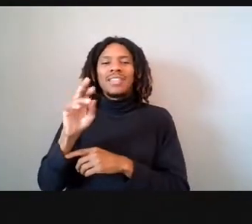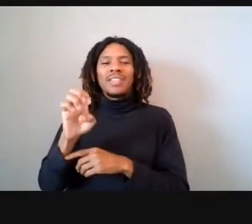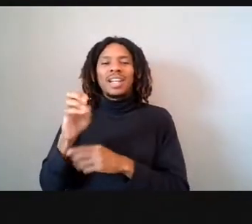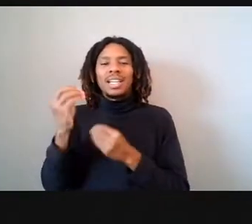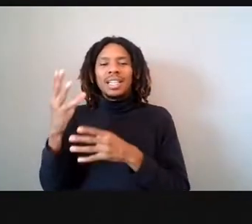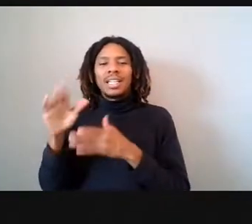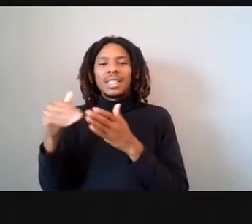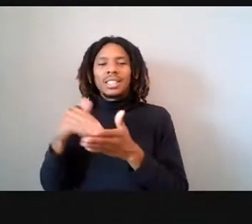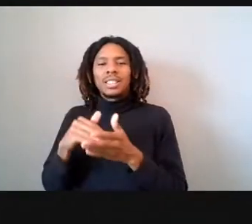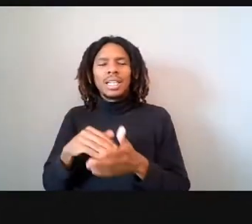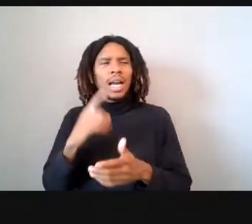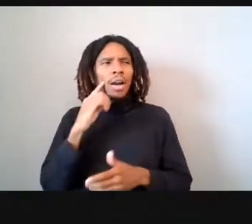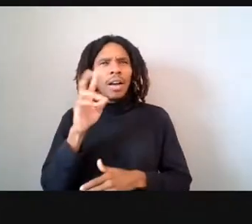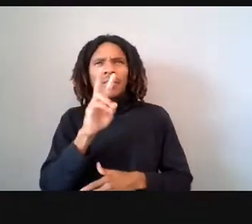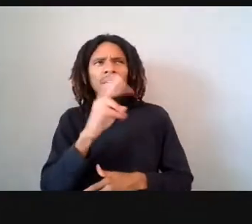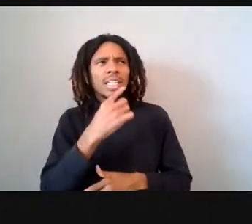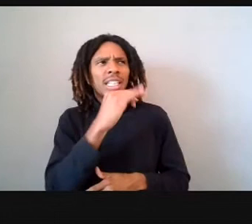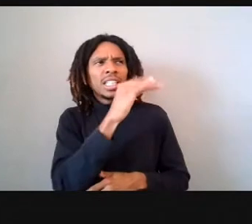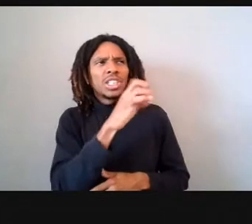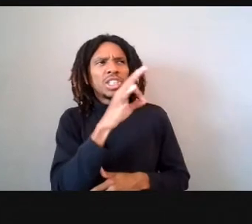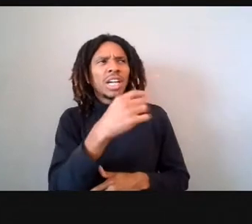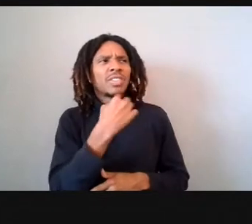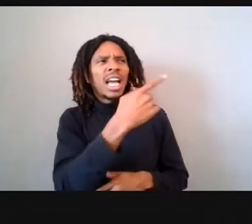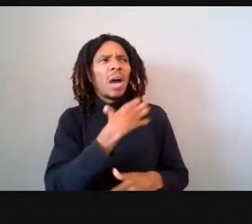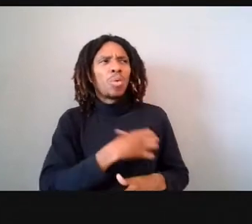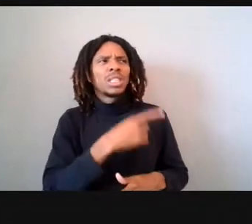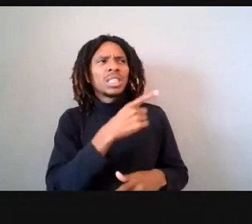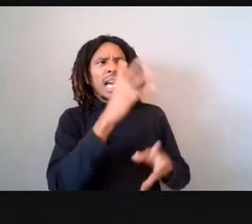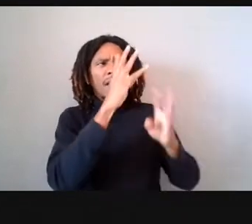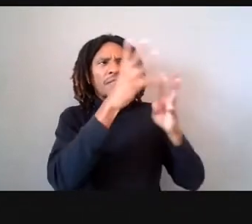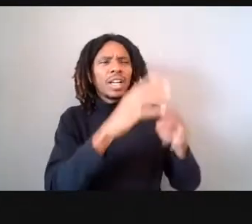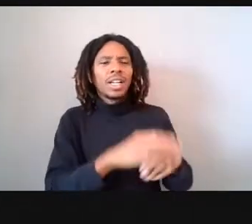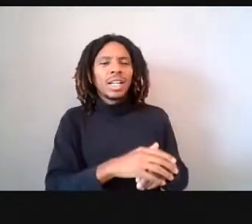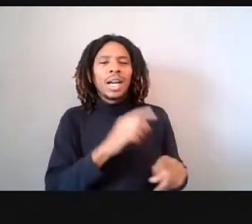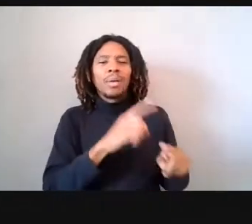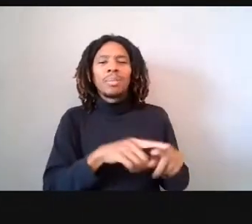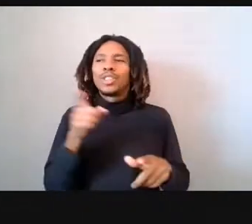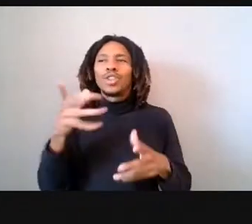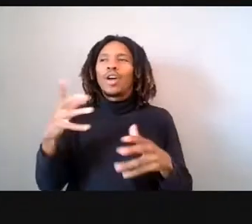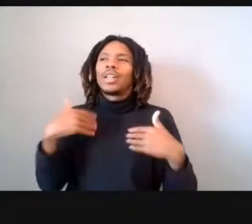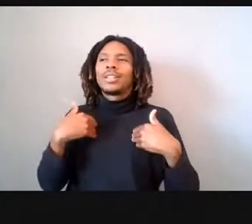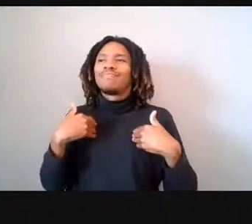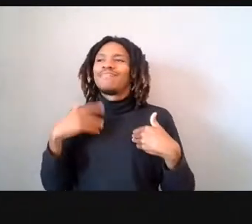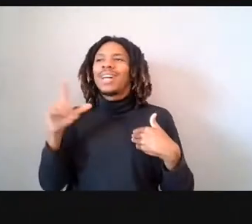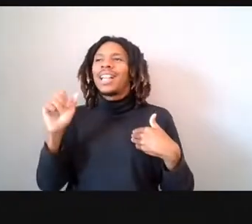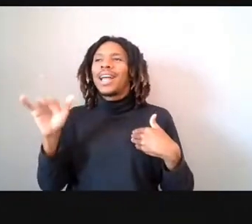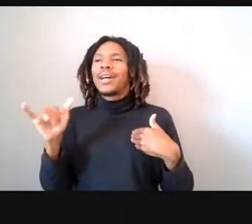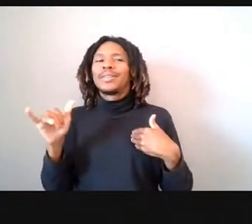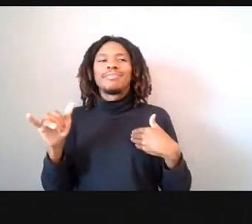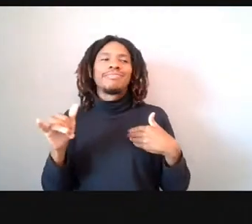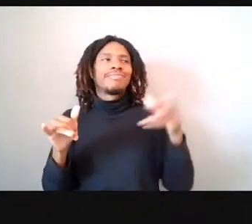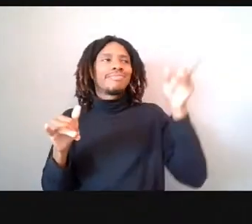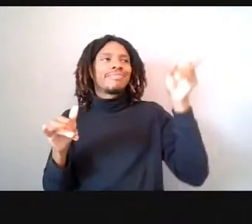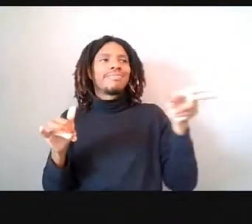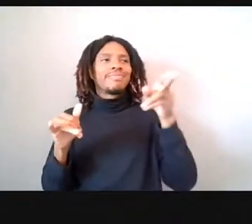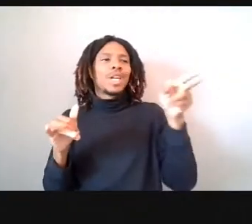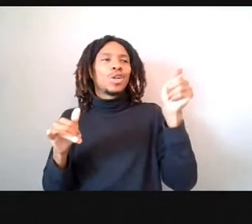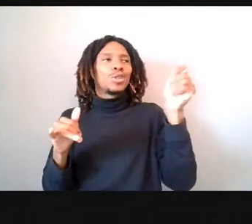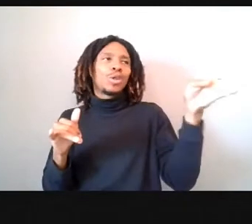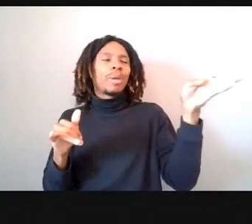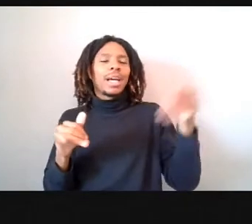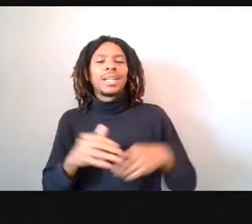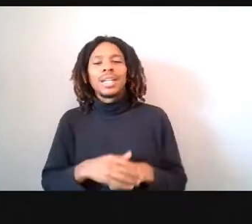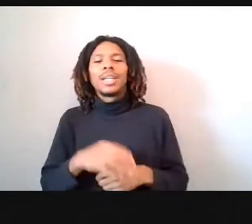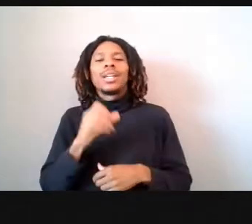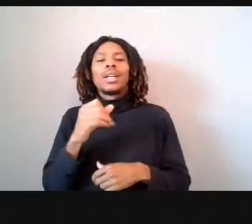think I heard Jeff somewhere say he wishes he had invented that term, but you have it now, Larry. So sorry, Jeff. As we've been chatting, we've